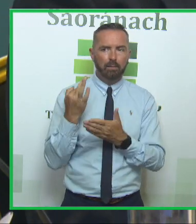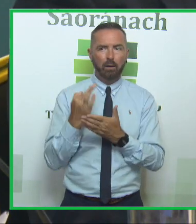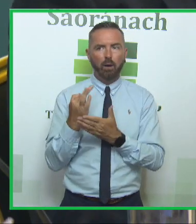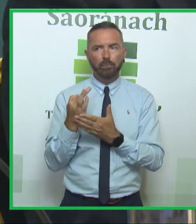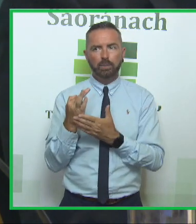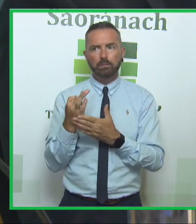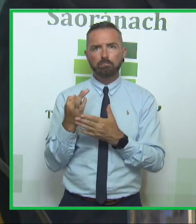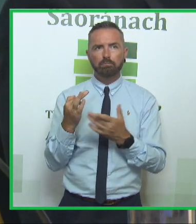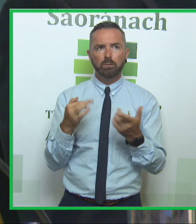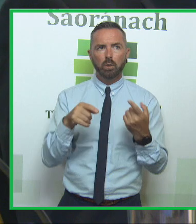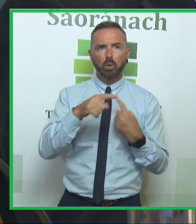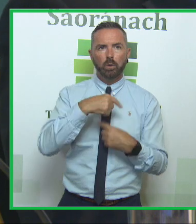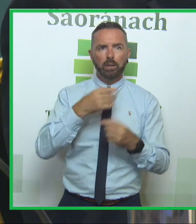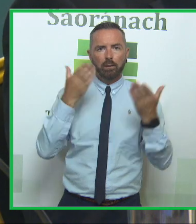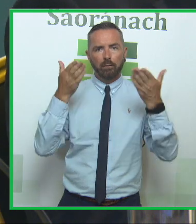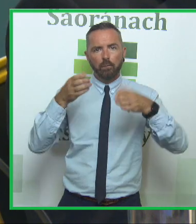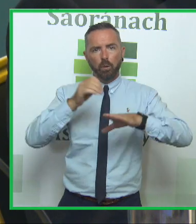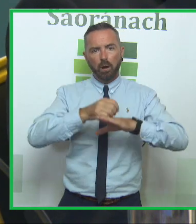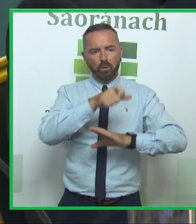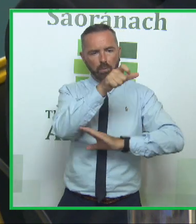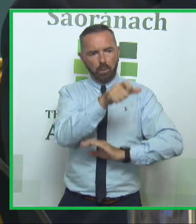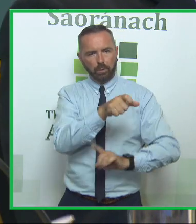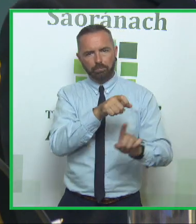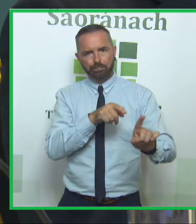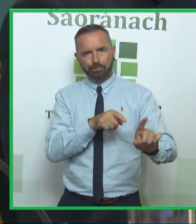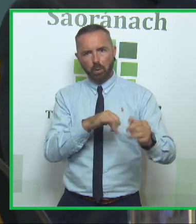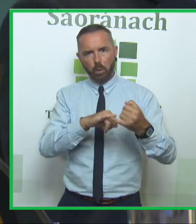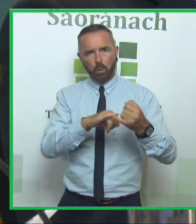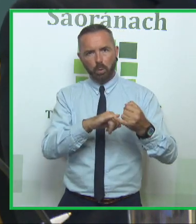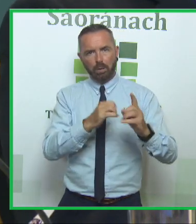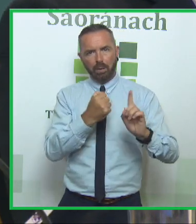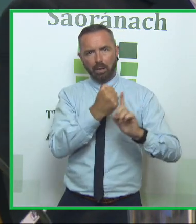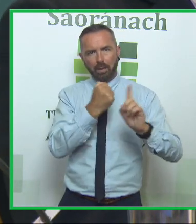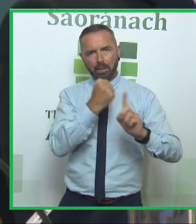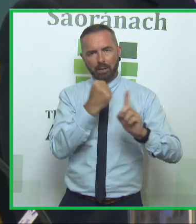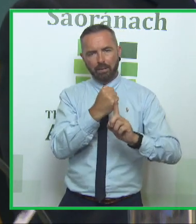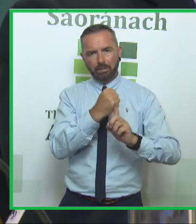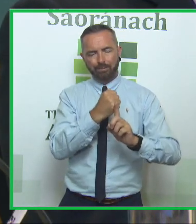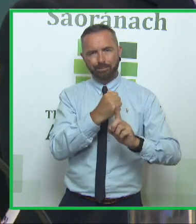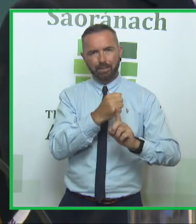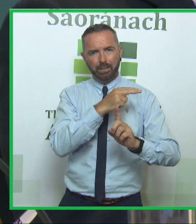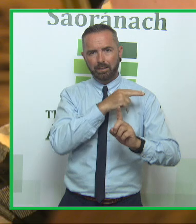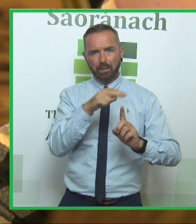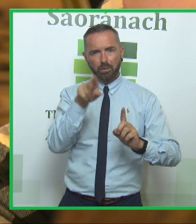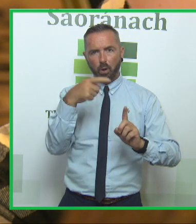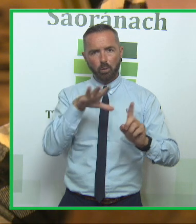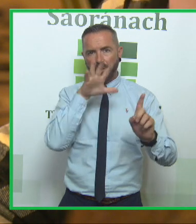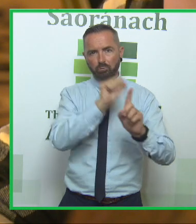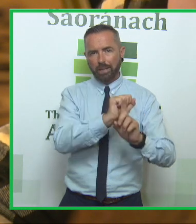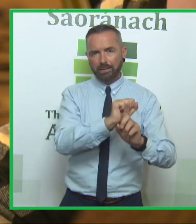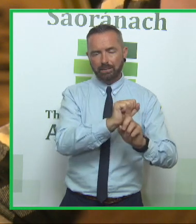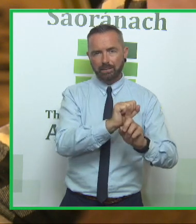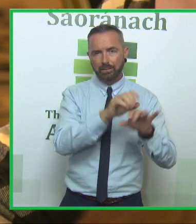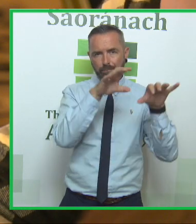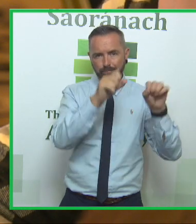overly bothered about the perpetrator, and he's not always going to be arrested for the crime, particularly